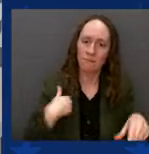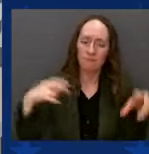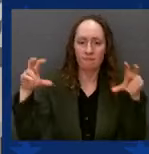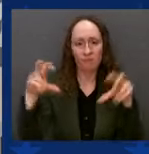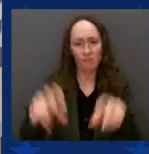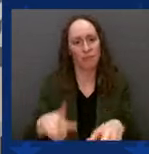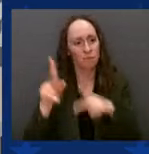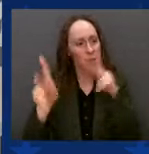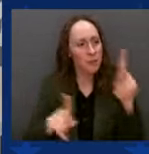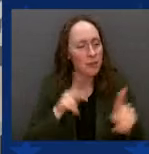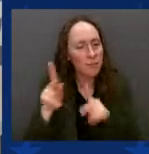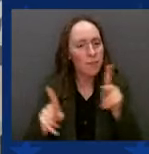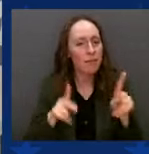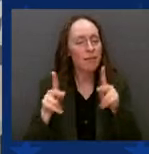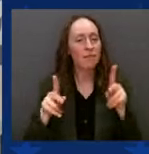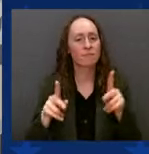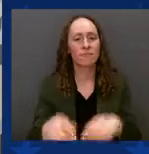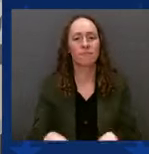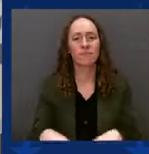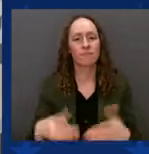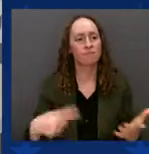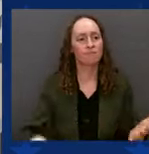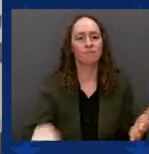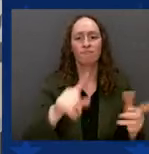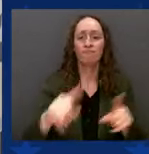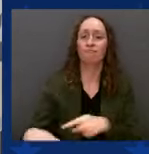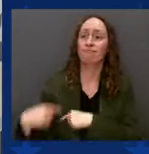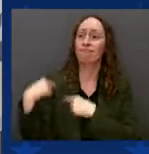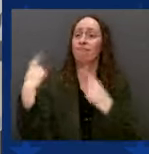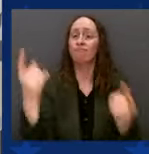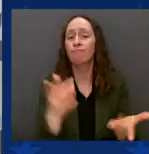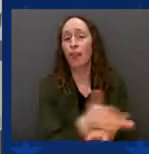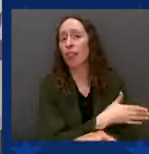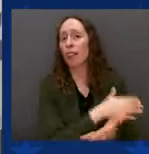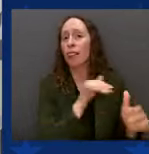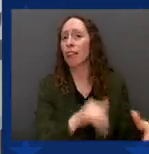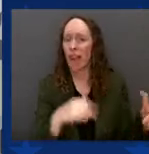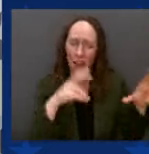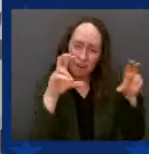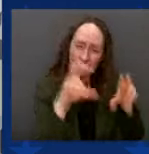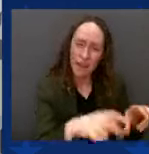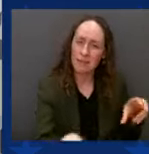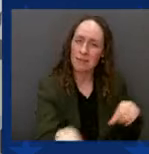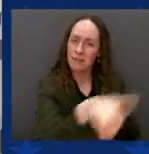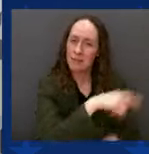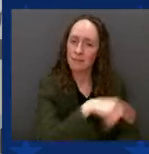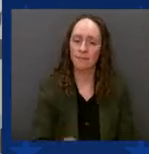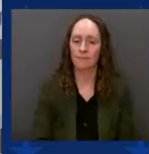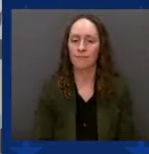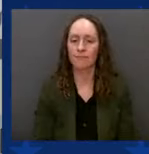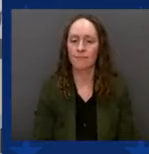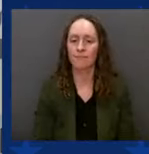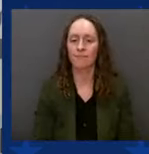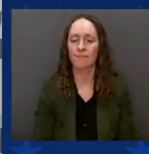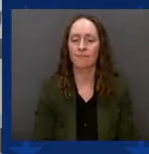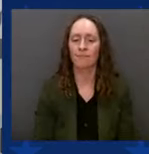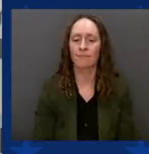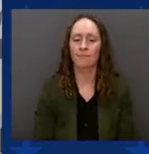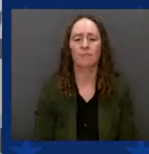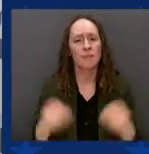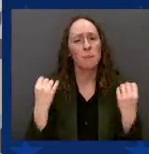Amid the economic upheaval of the past four decades, too many people have been left behind or treated like they're invisible. Not